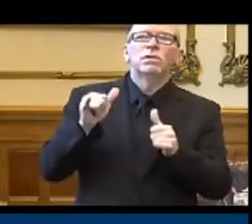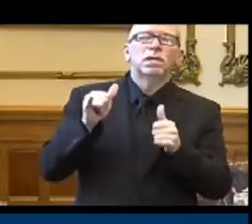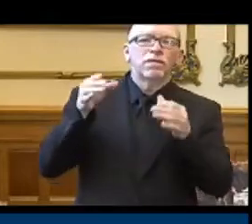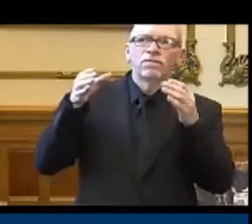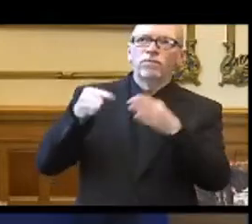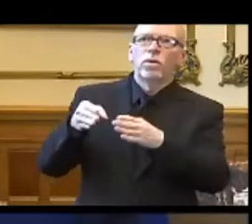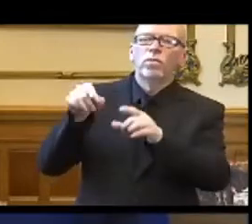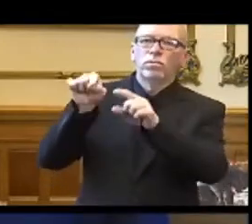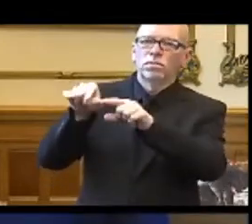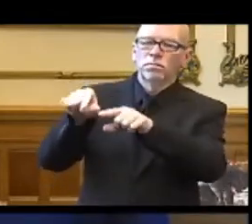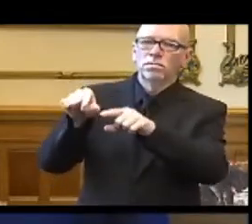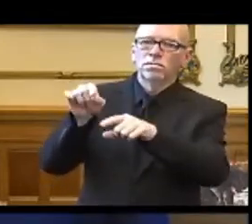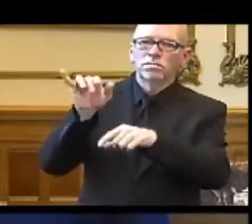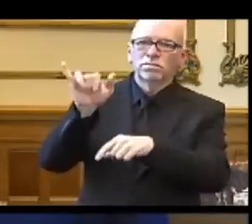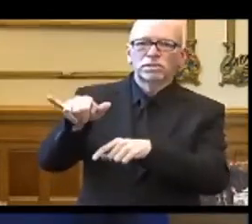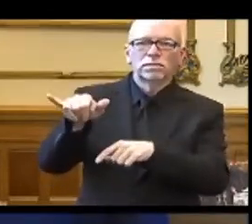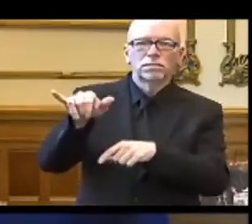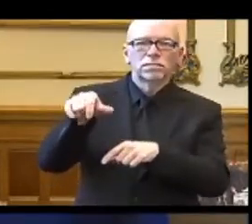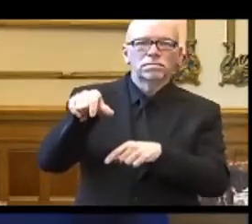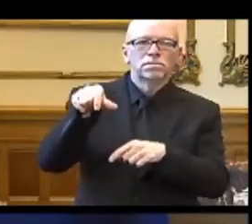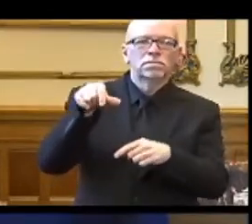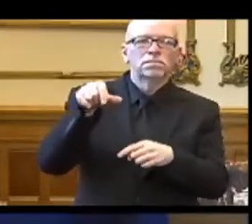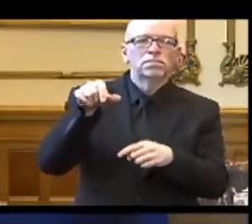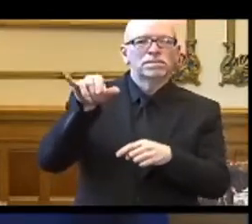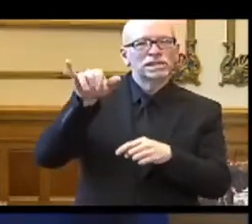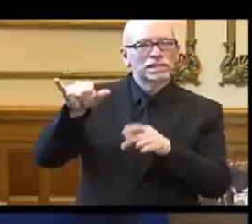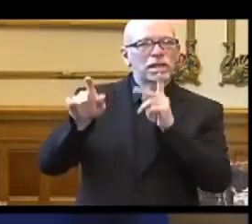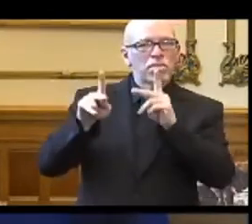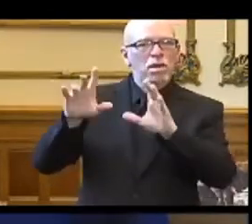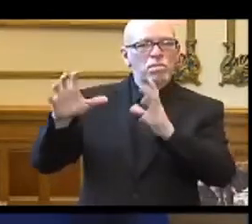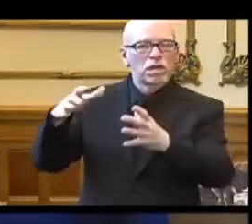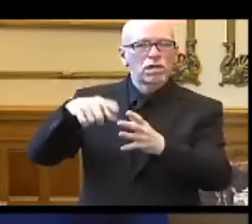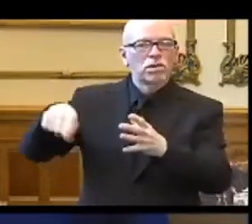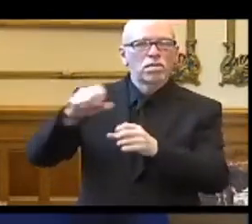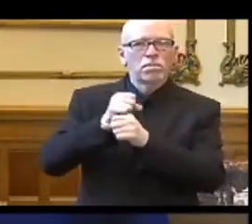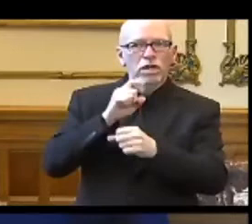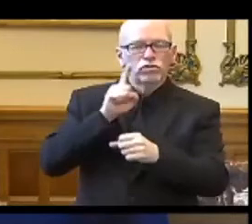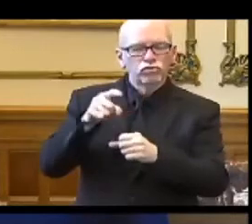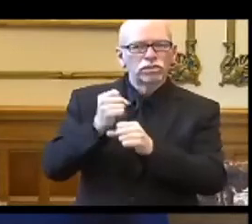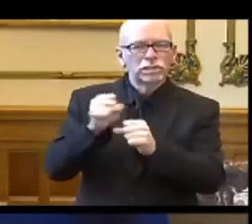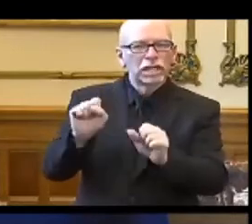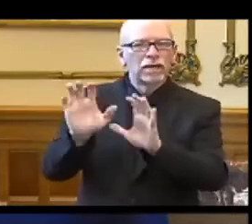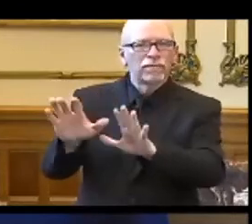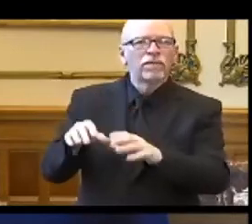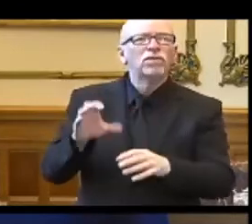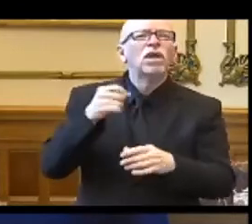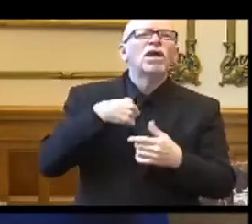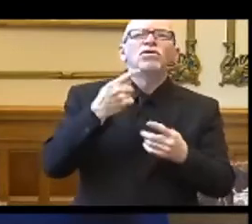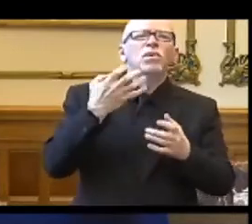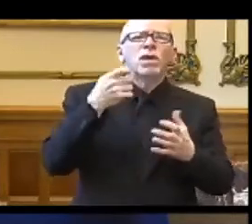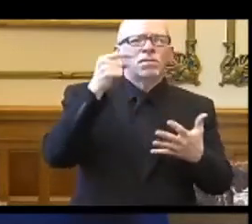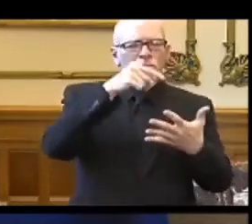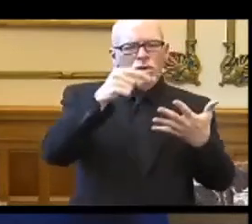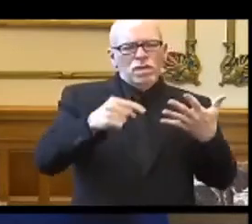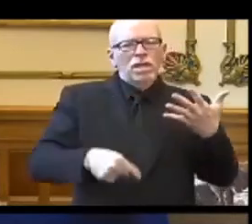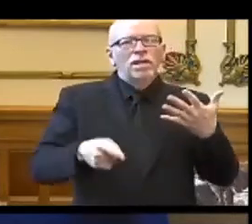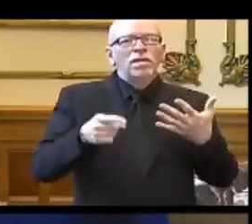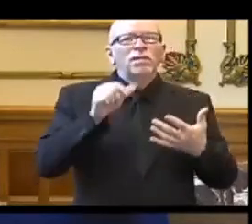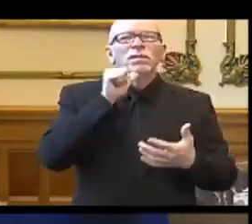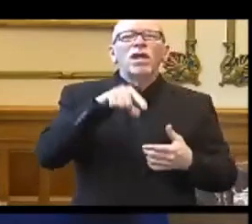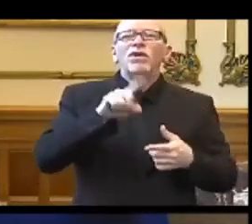focused on that population, making sure they're safe and secure. So I just wanted to point out that these folks are not